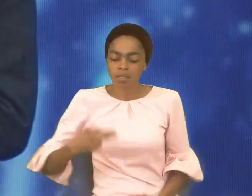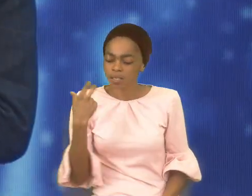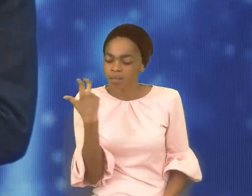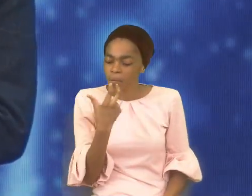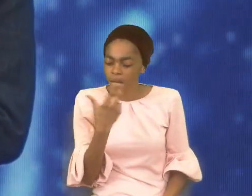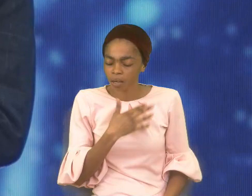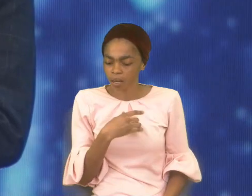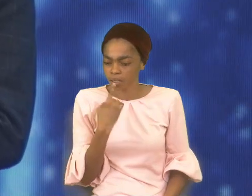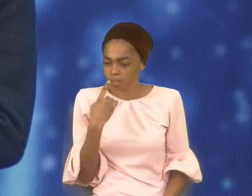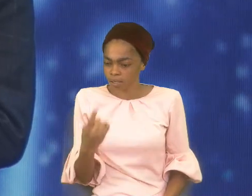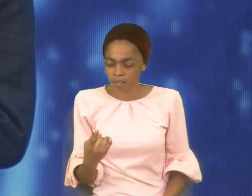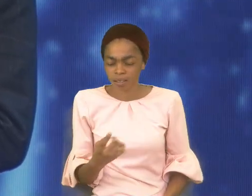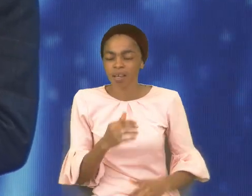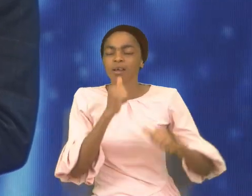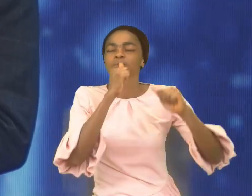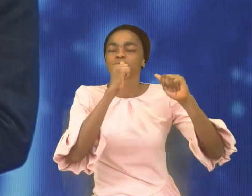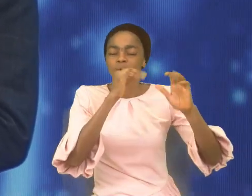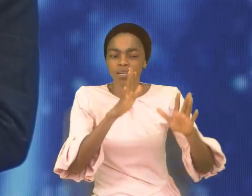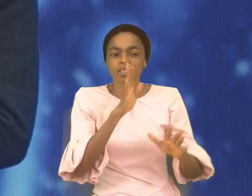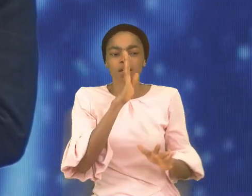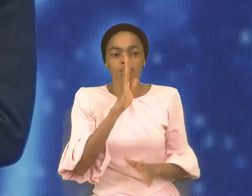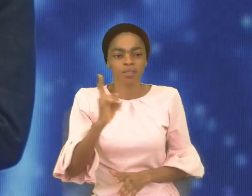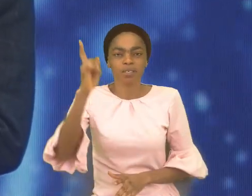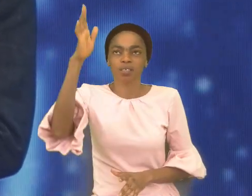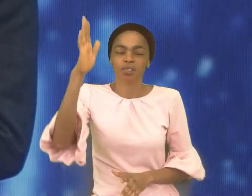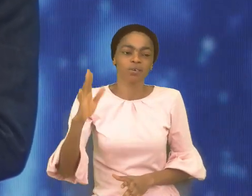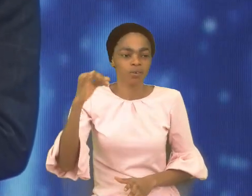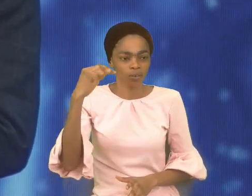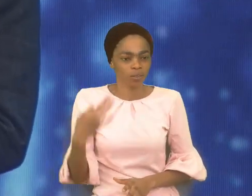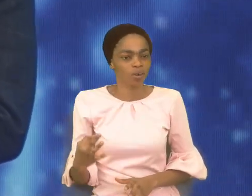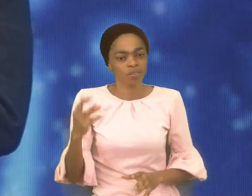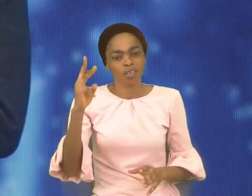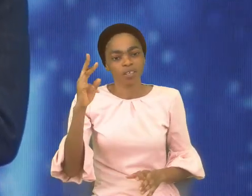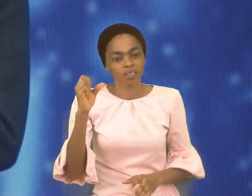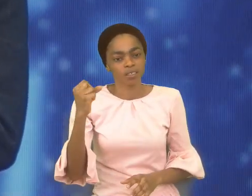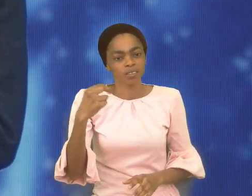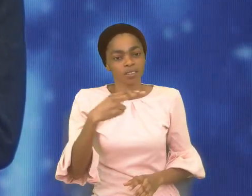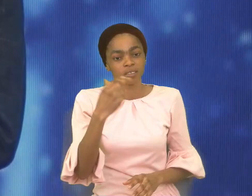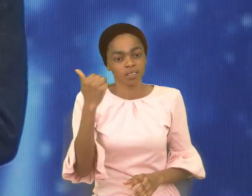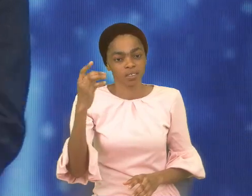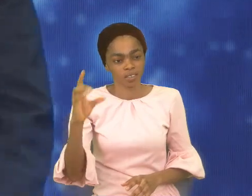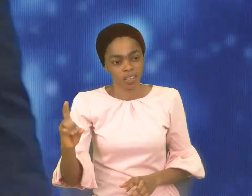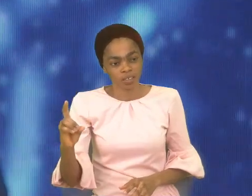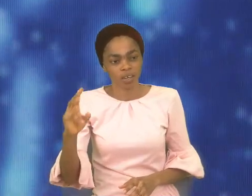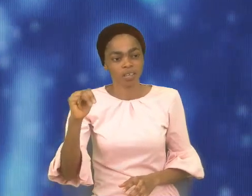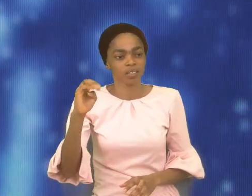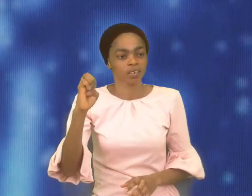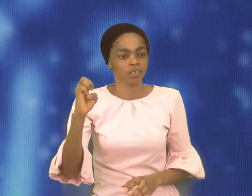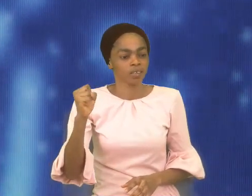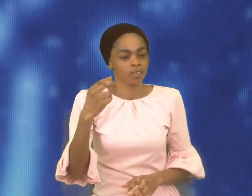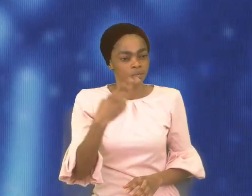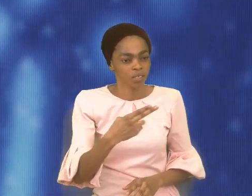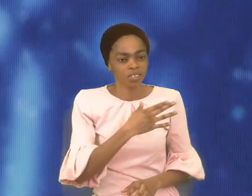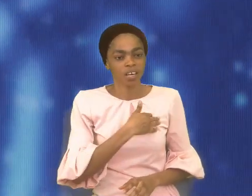God of Shadrach, of Meshach, and of Abednego, and